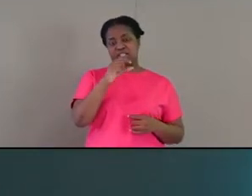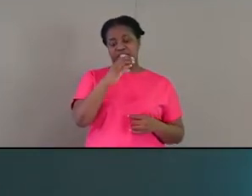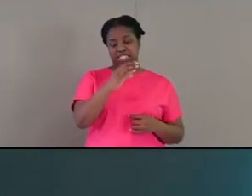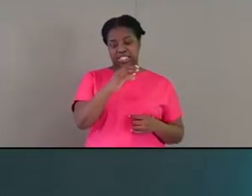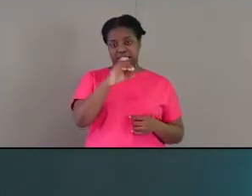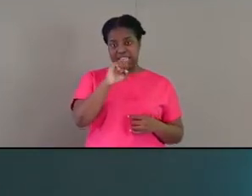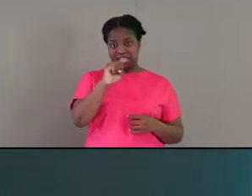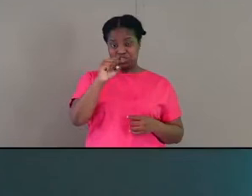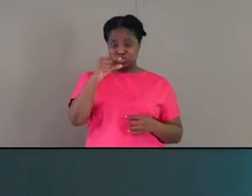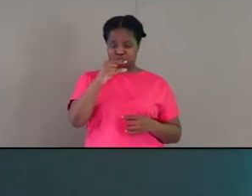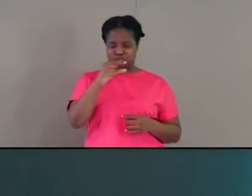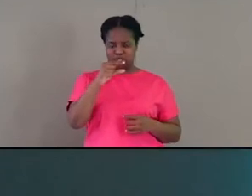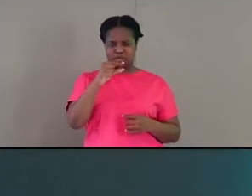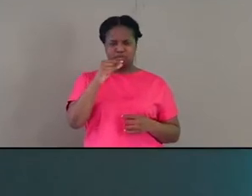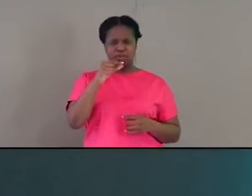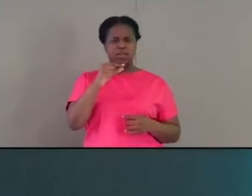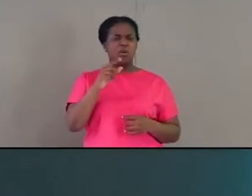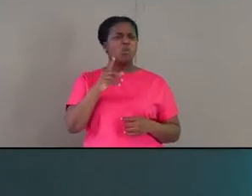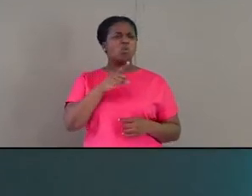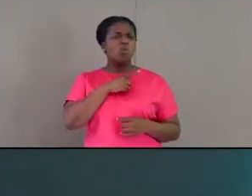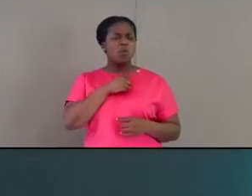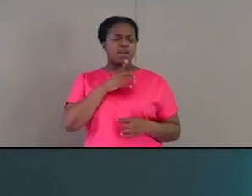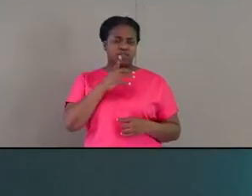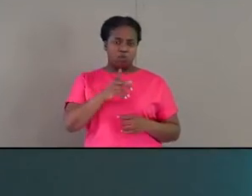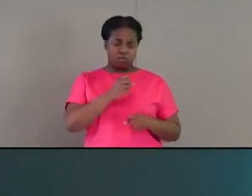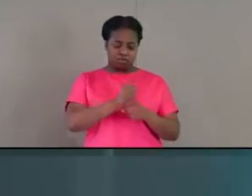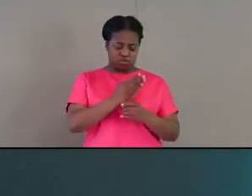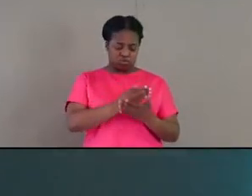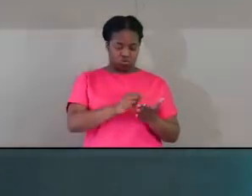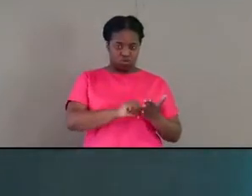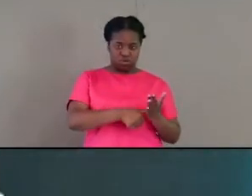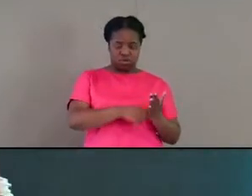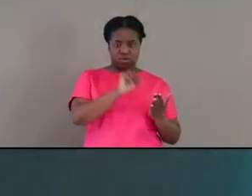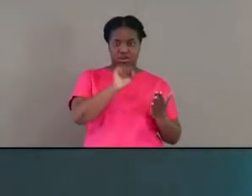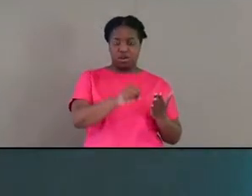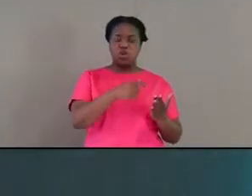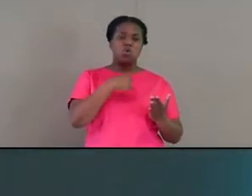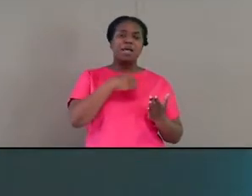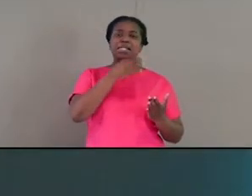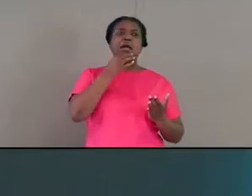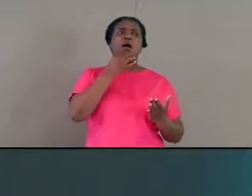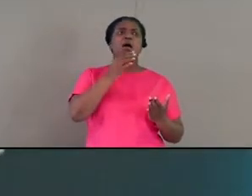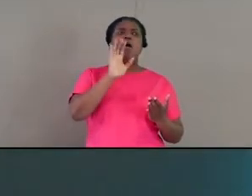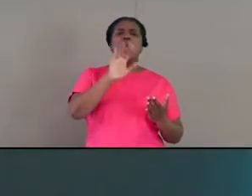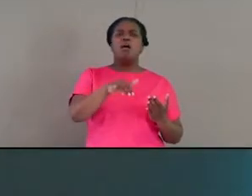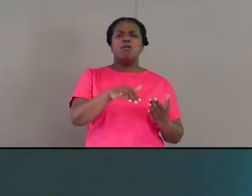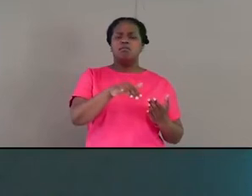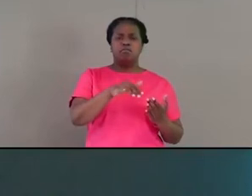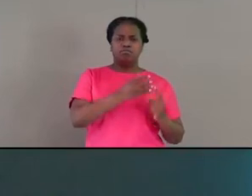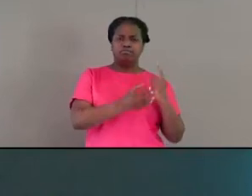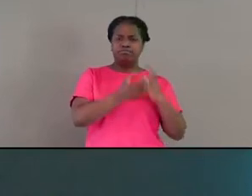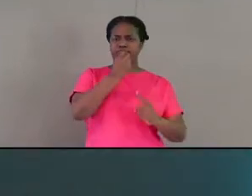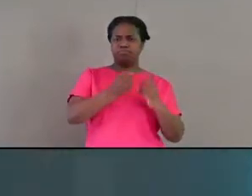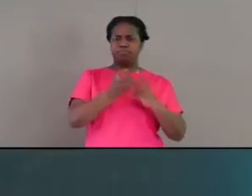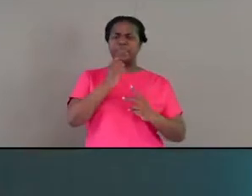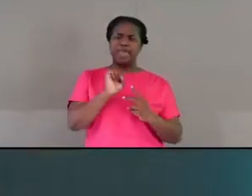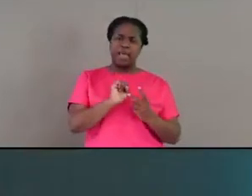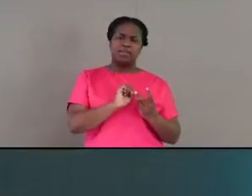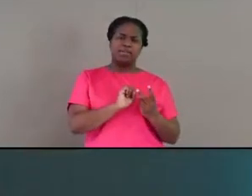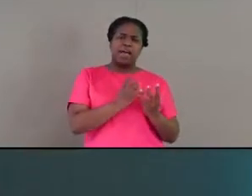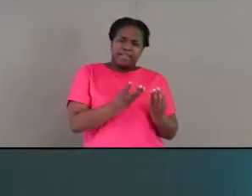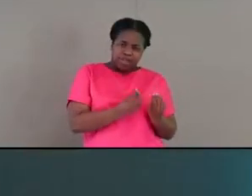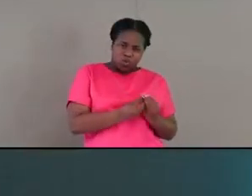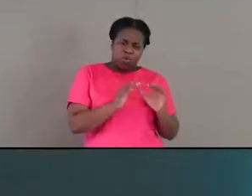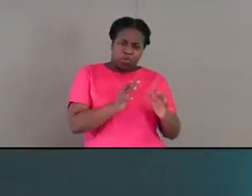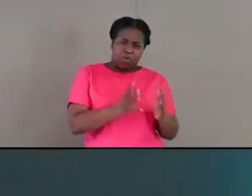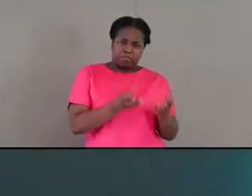child. As you will see, it's done so much more. Beyond all expectations, we mustn't underestimate what it's managed to achieve even with that small amount. These are